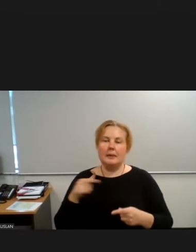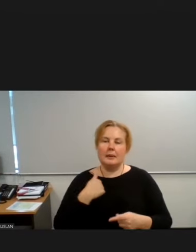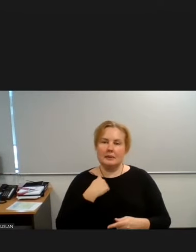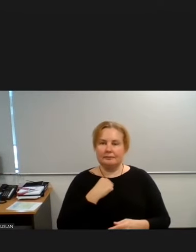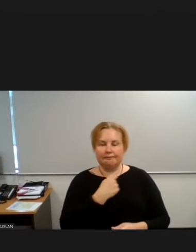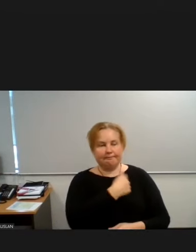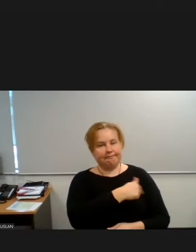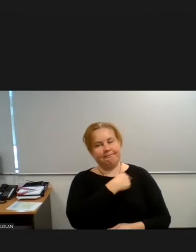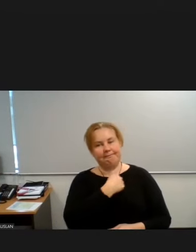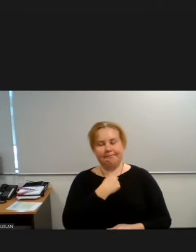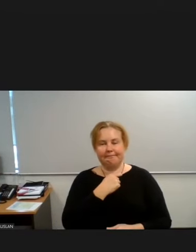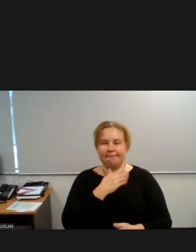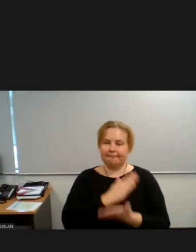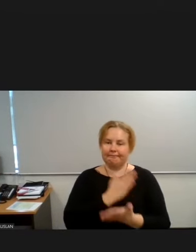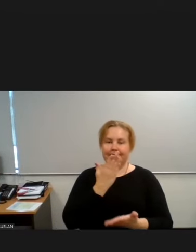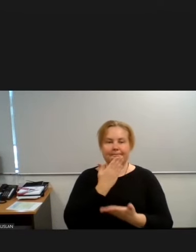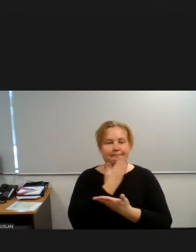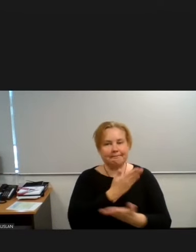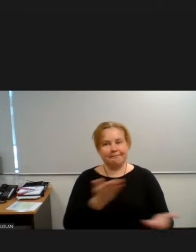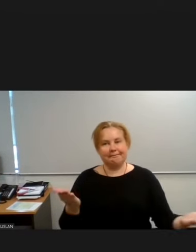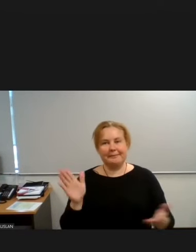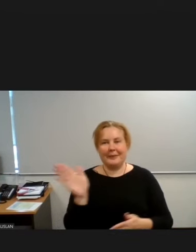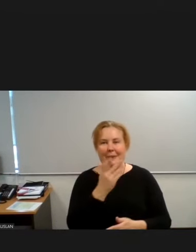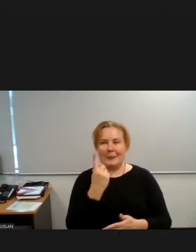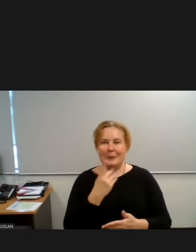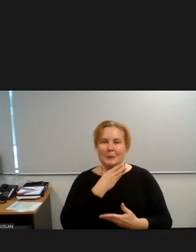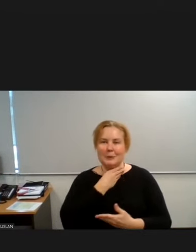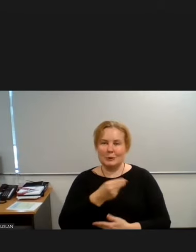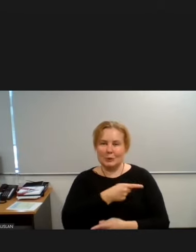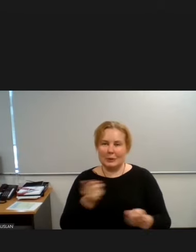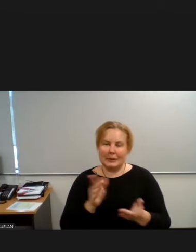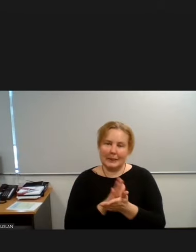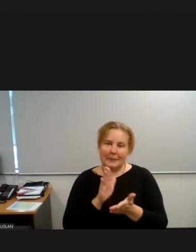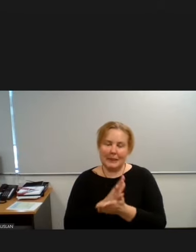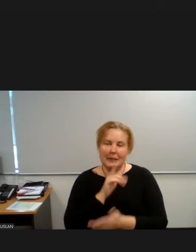to everyone. I wish you a very happy afternoon and